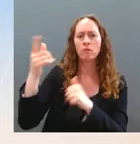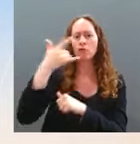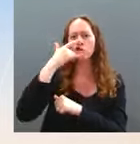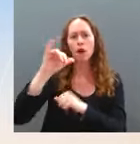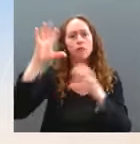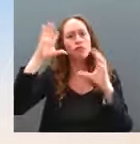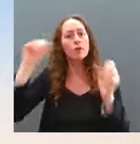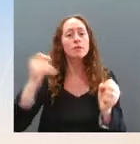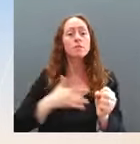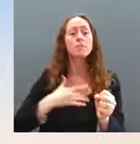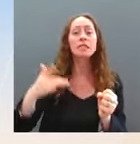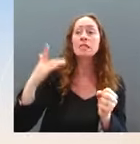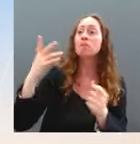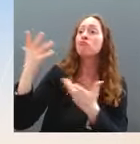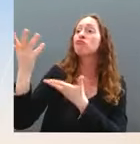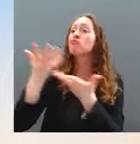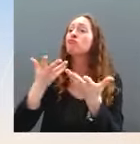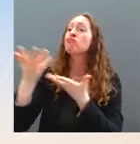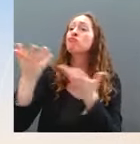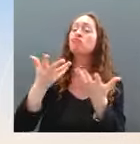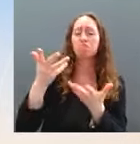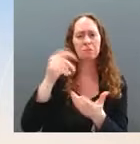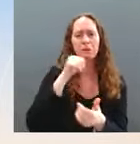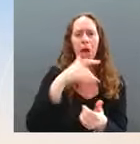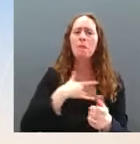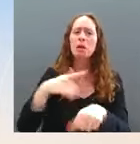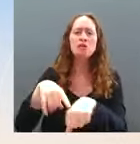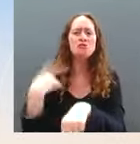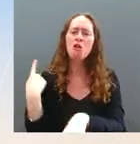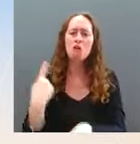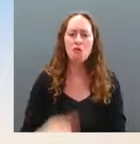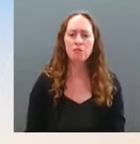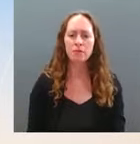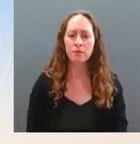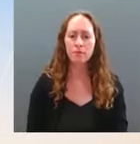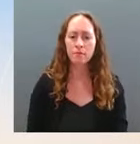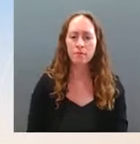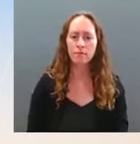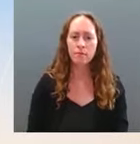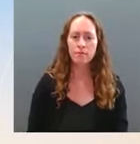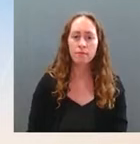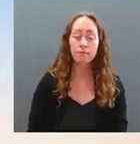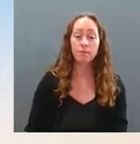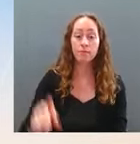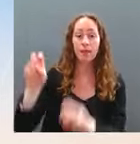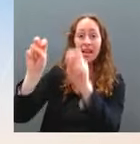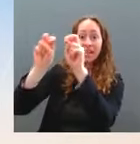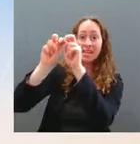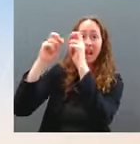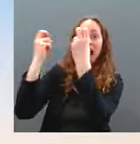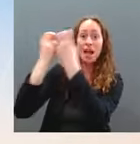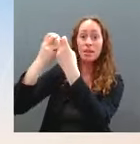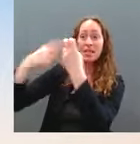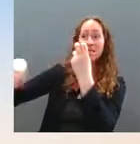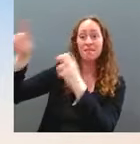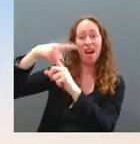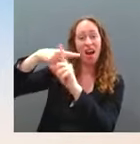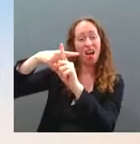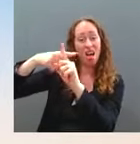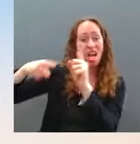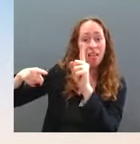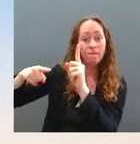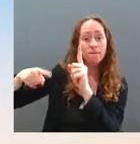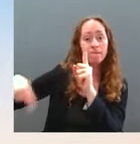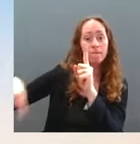on Tuesday. At least two additional cabinet members, Raimondo and Garland, already have COVID. Is there a threat that this is going to